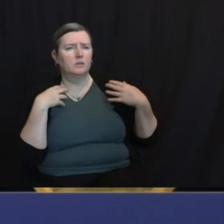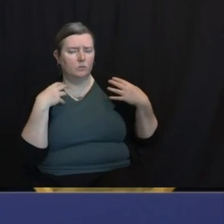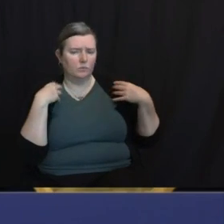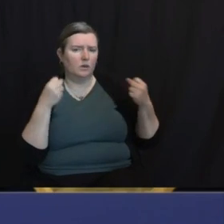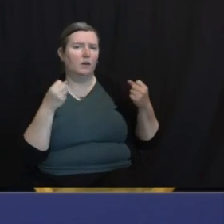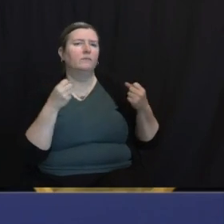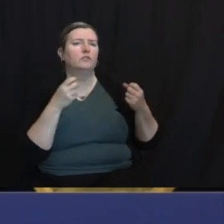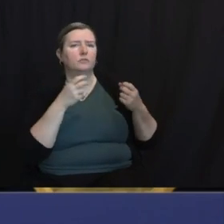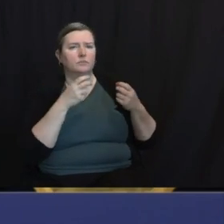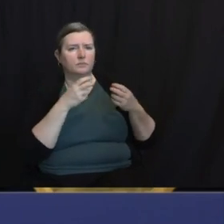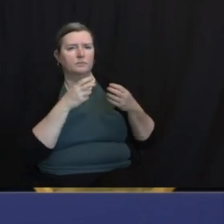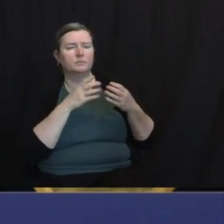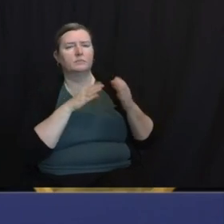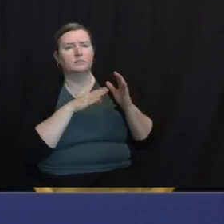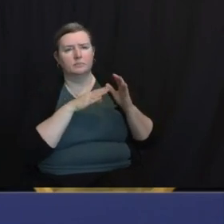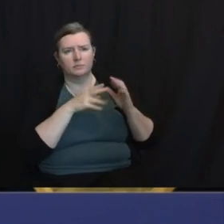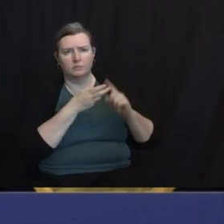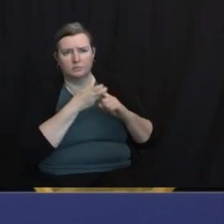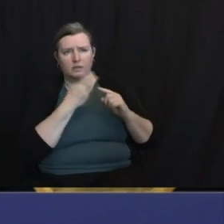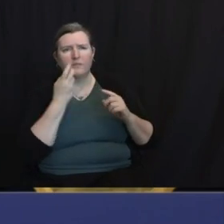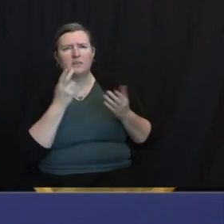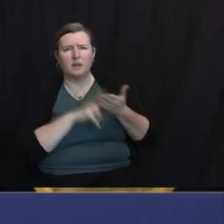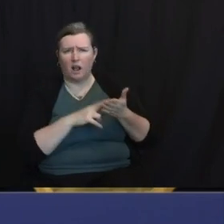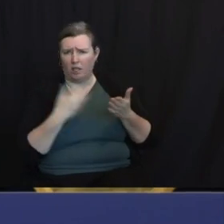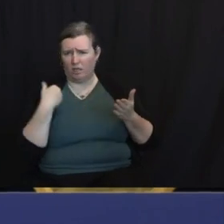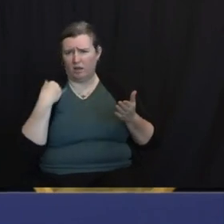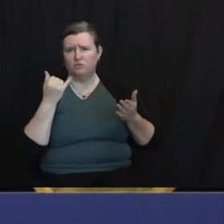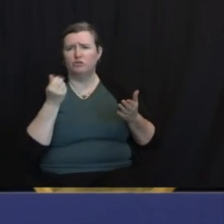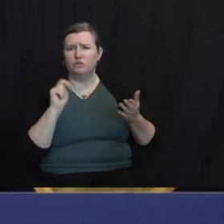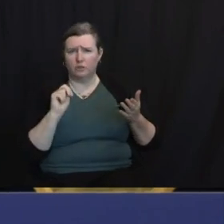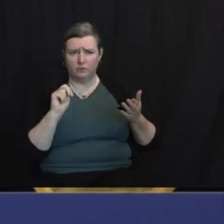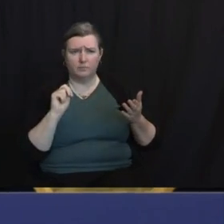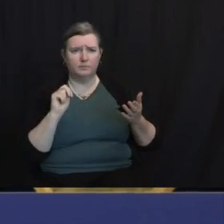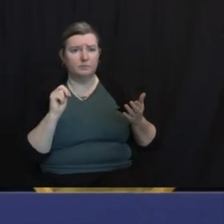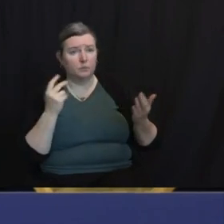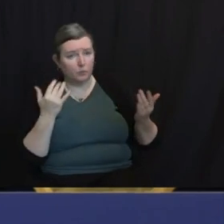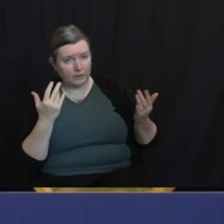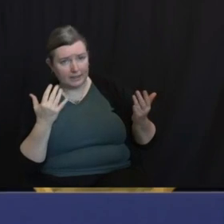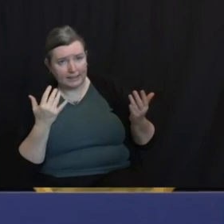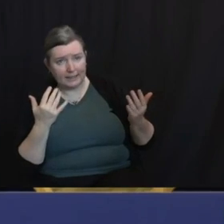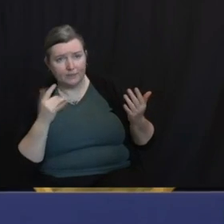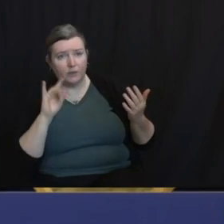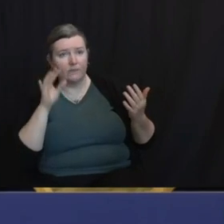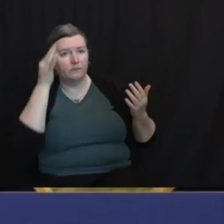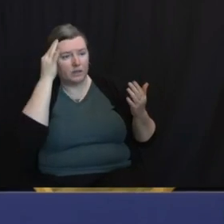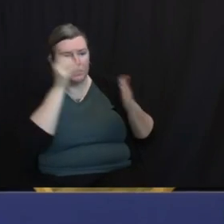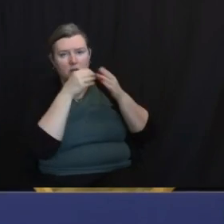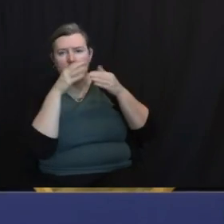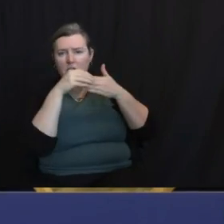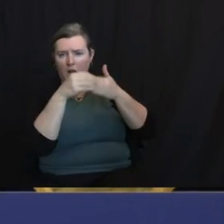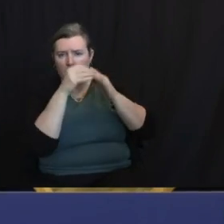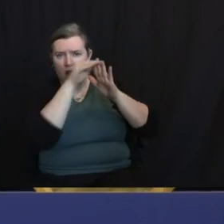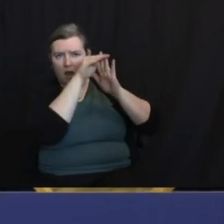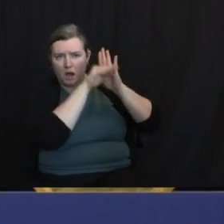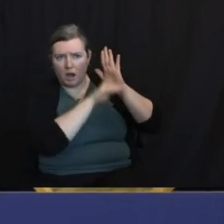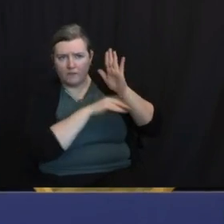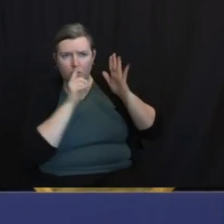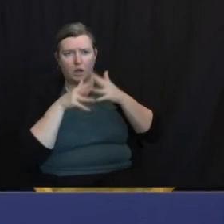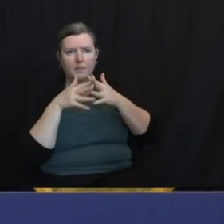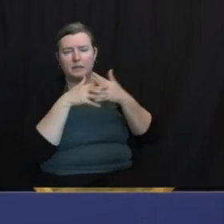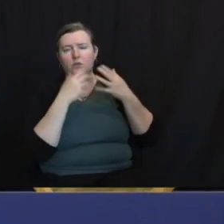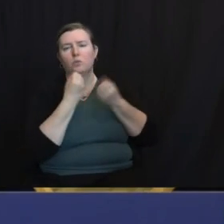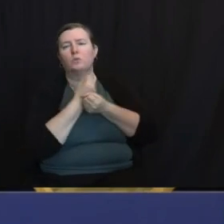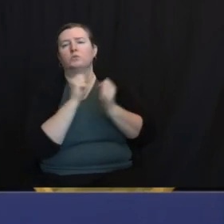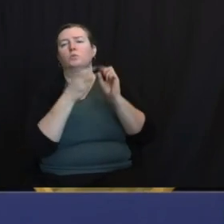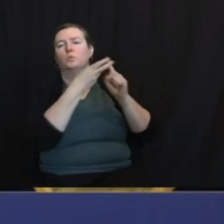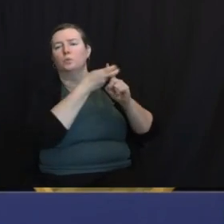January relative to the federal funds, although we still are awaiting, as you can imagine, federal guidance on the American Rescue Plan, which was just signed into law at